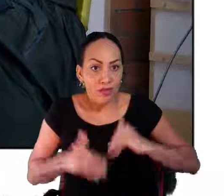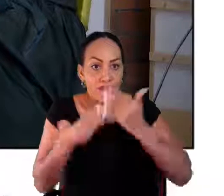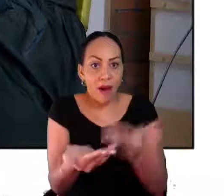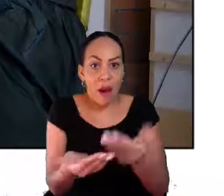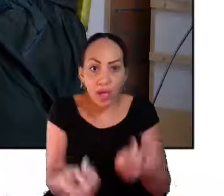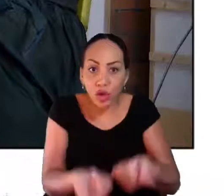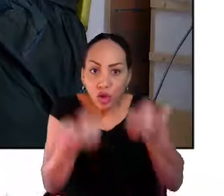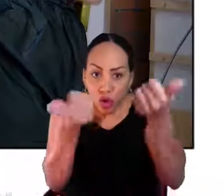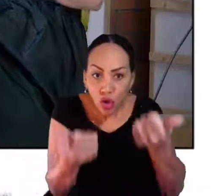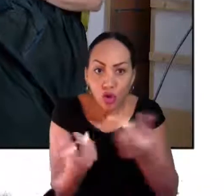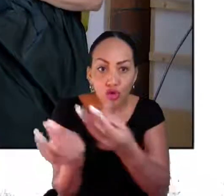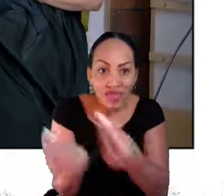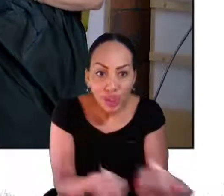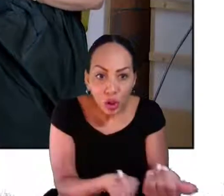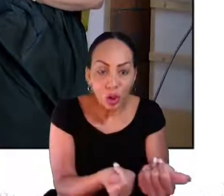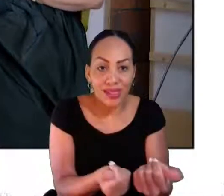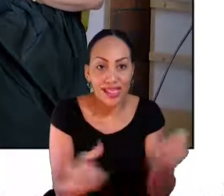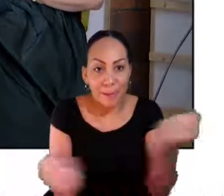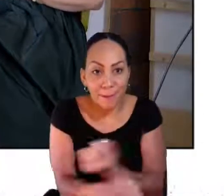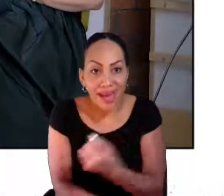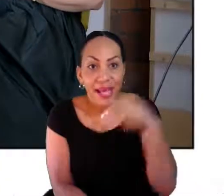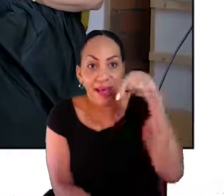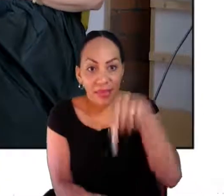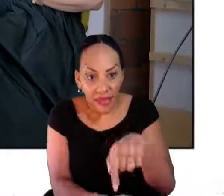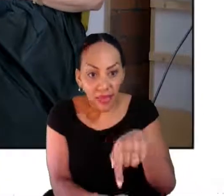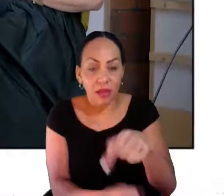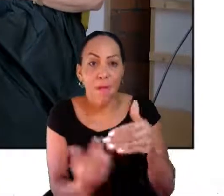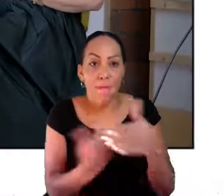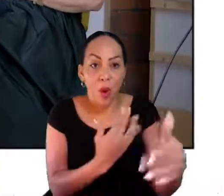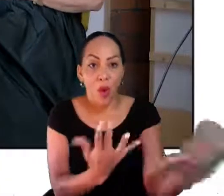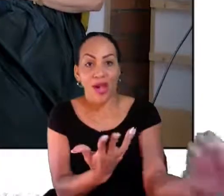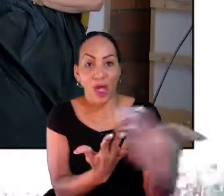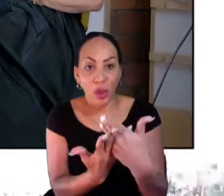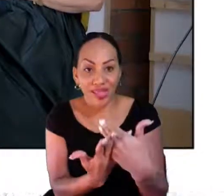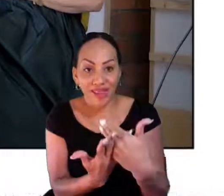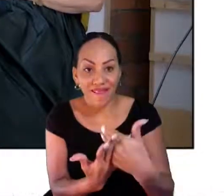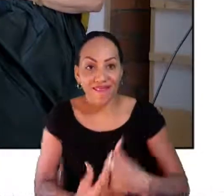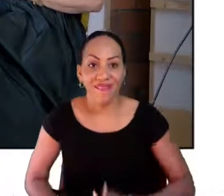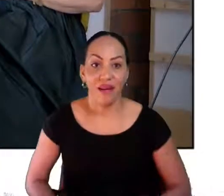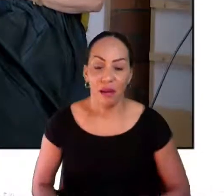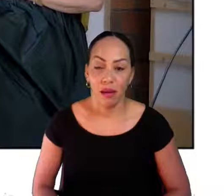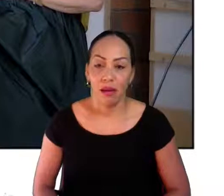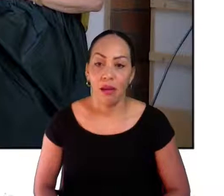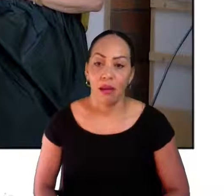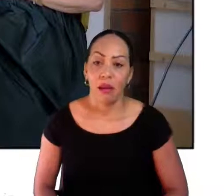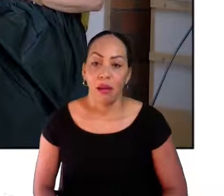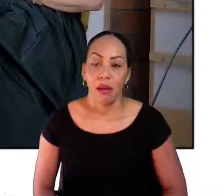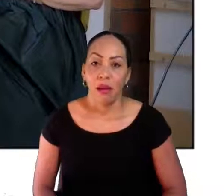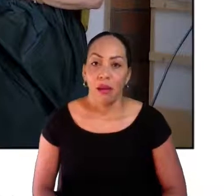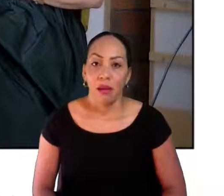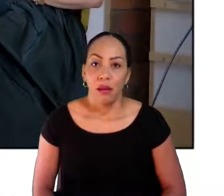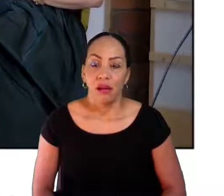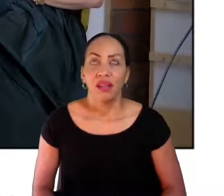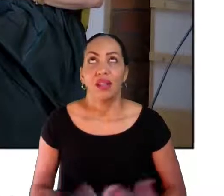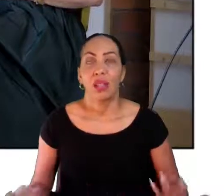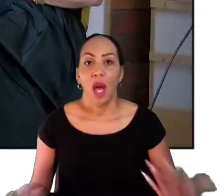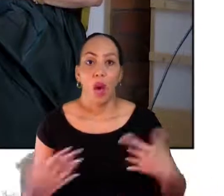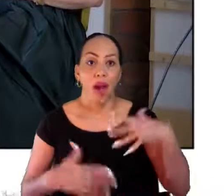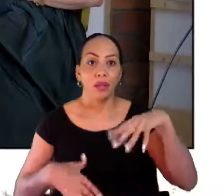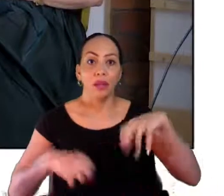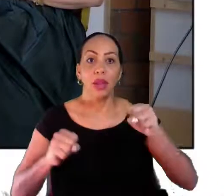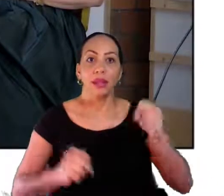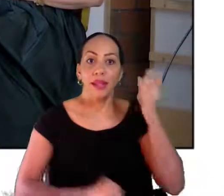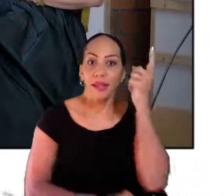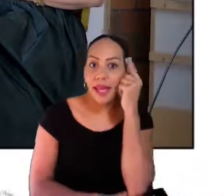program? Which led to an even bigger question then of kind of, all right, so where can I create change in this program? Where does change